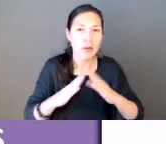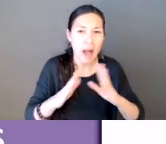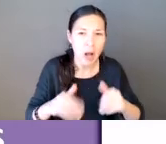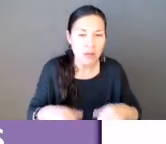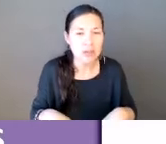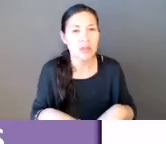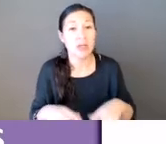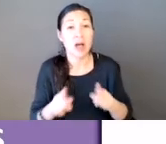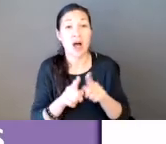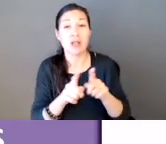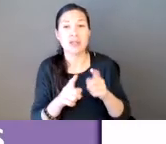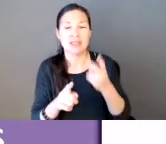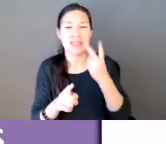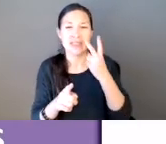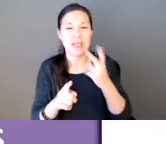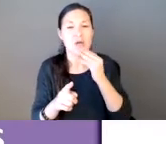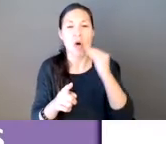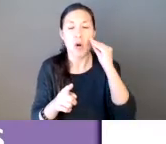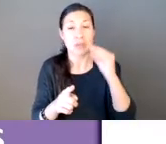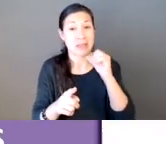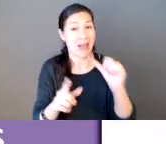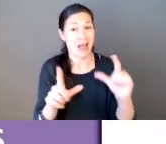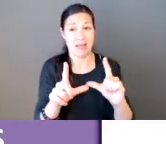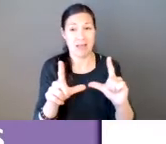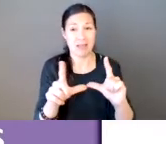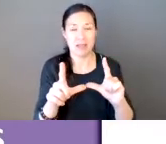unlicensed homes or what will be